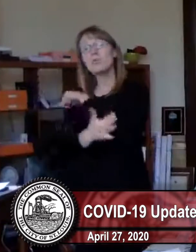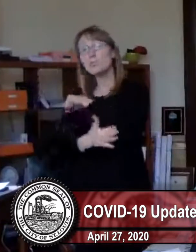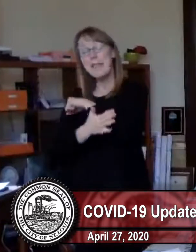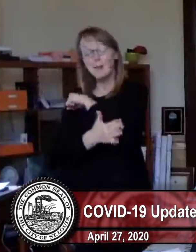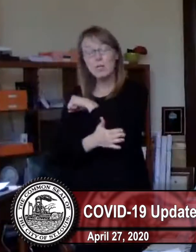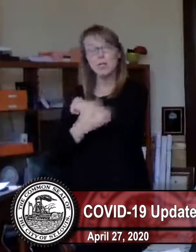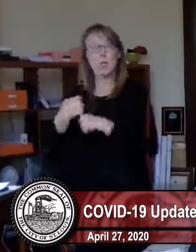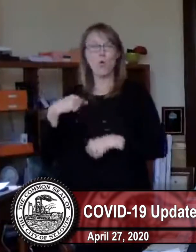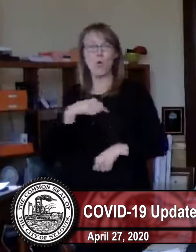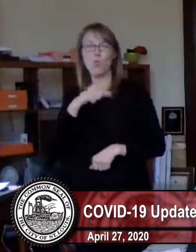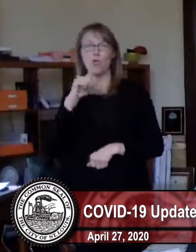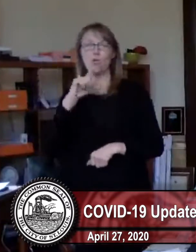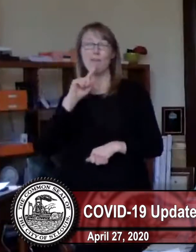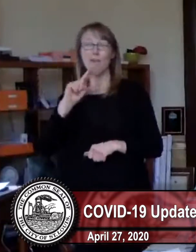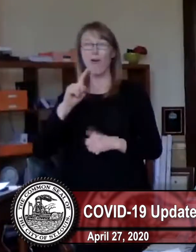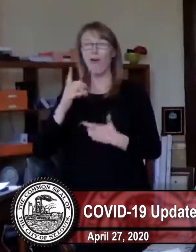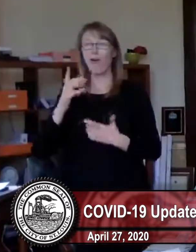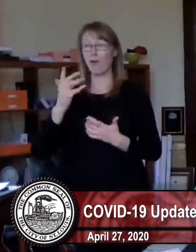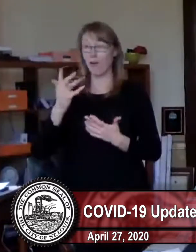That has not changed.